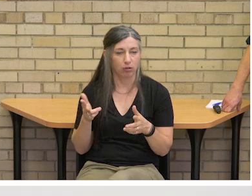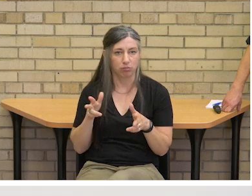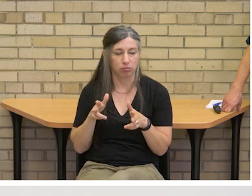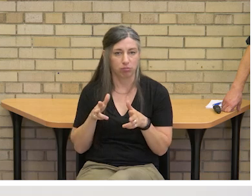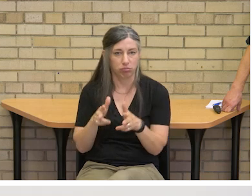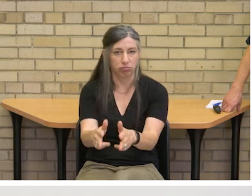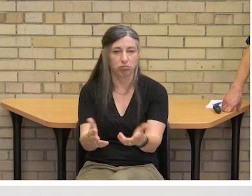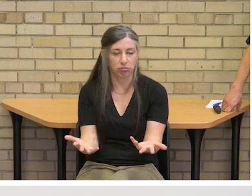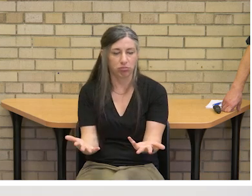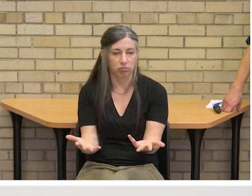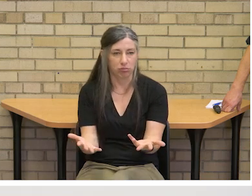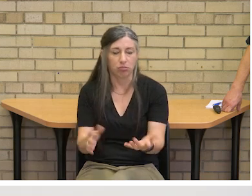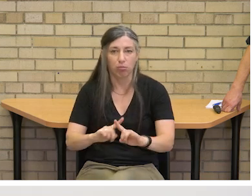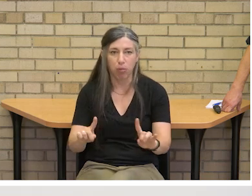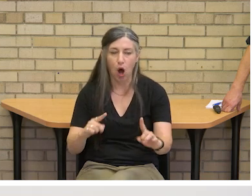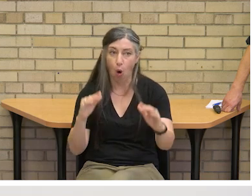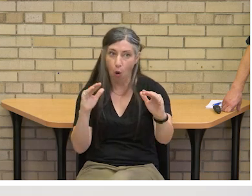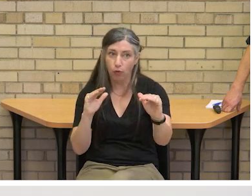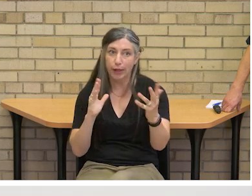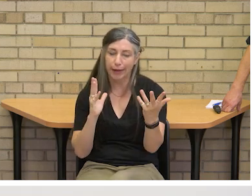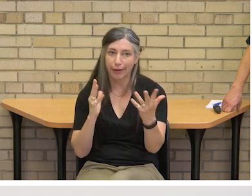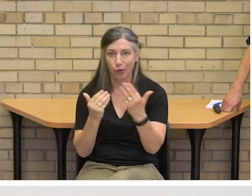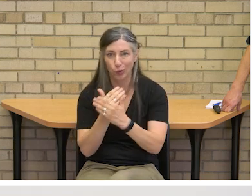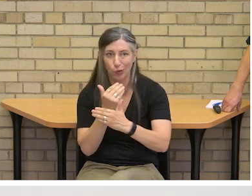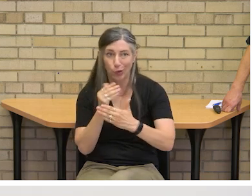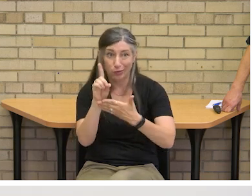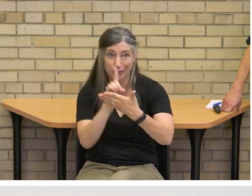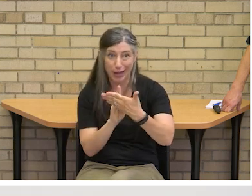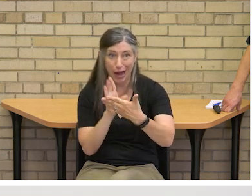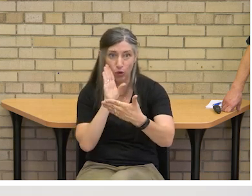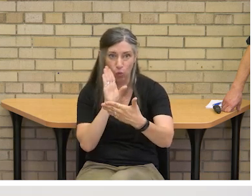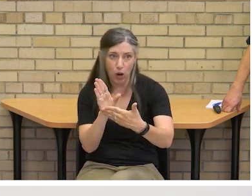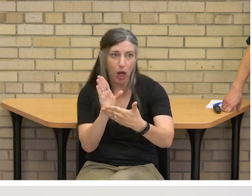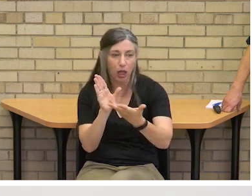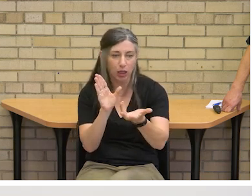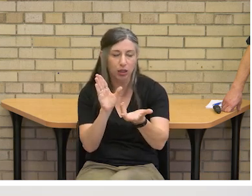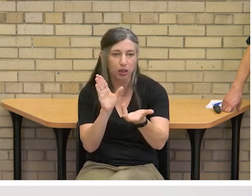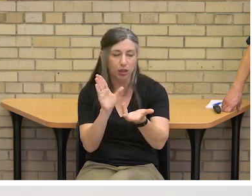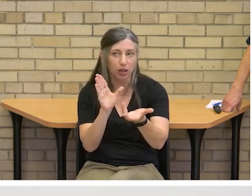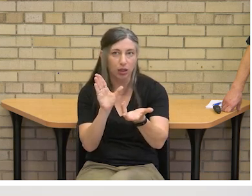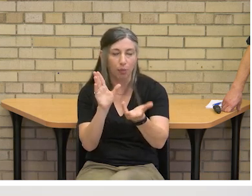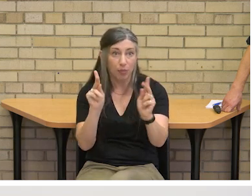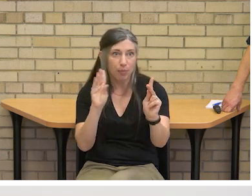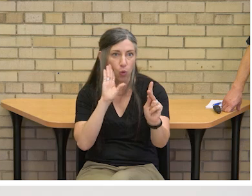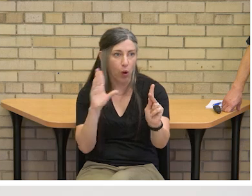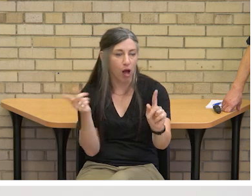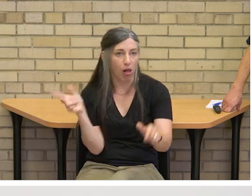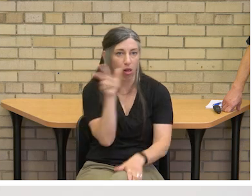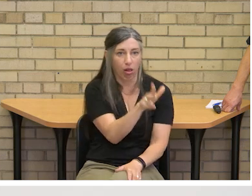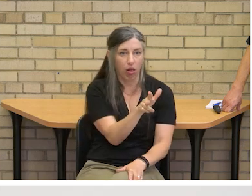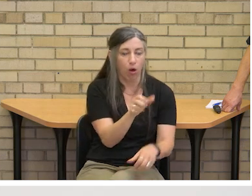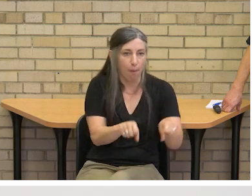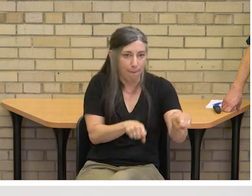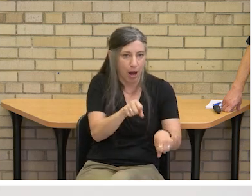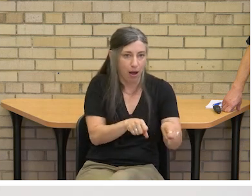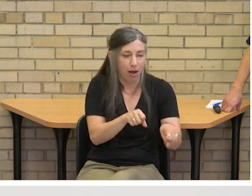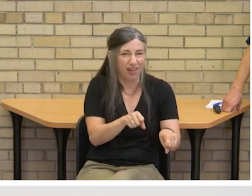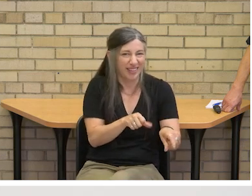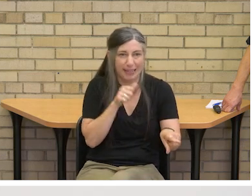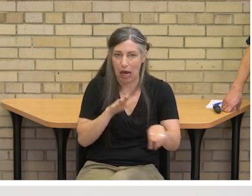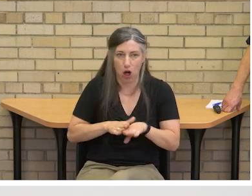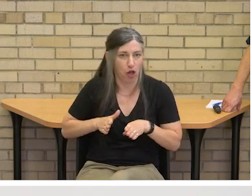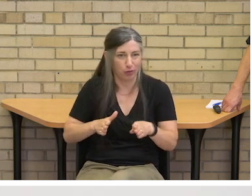Yeah, I really hope that the facility we're making here will make people confident to ride in the dedicated facility and not on the sidewalk. We don't want to see sidewalk riding in this